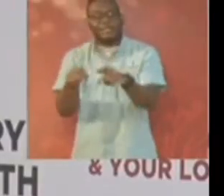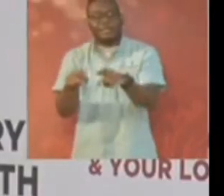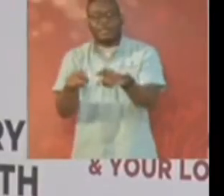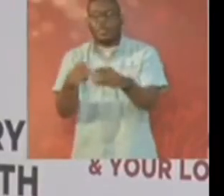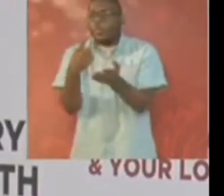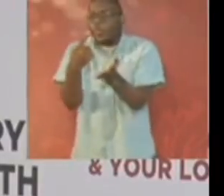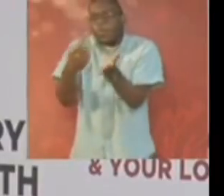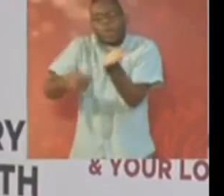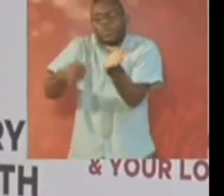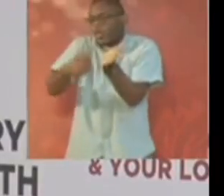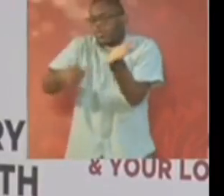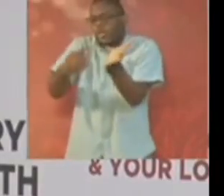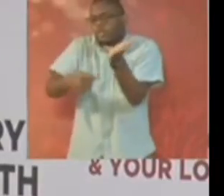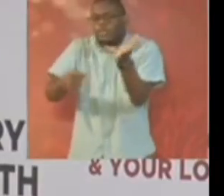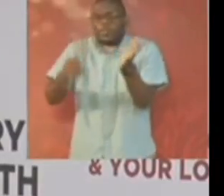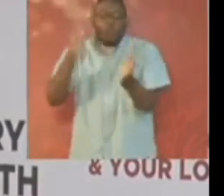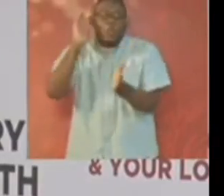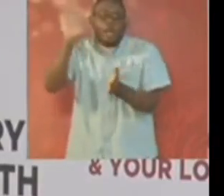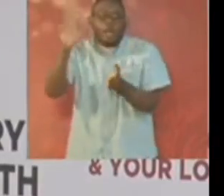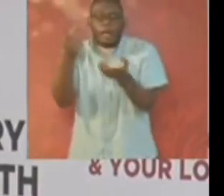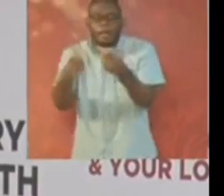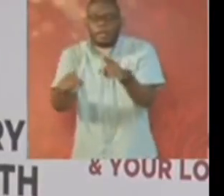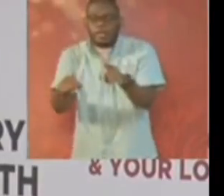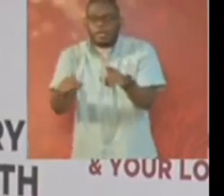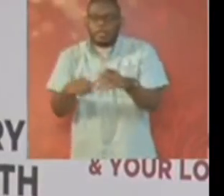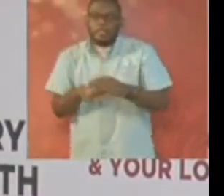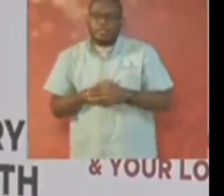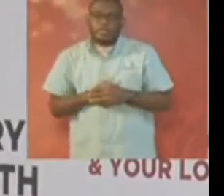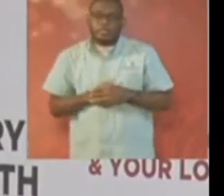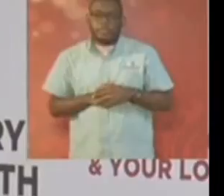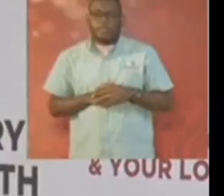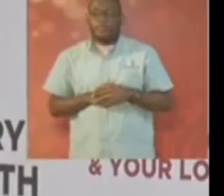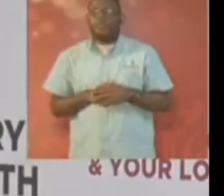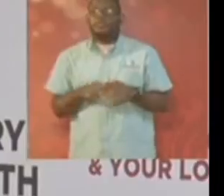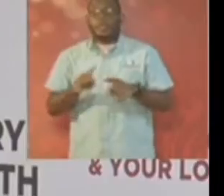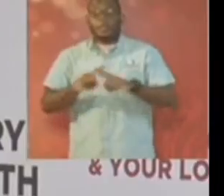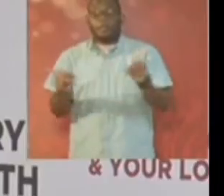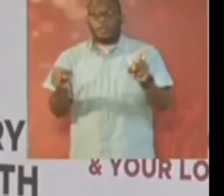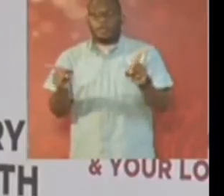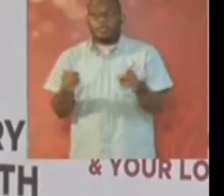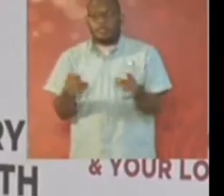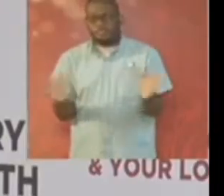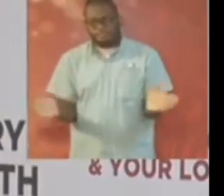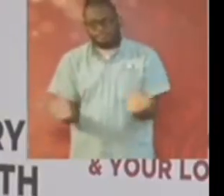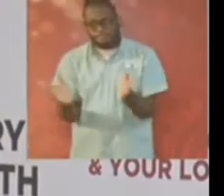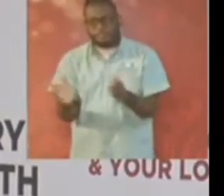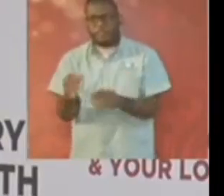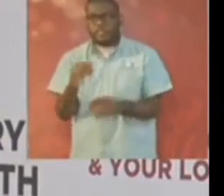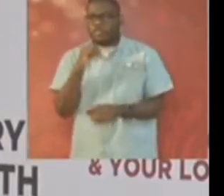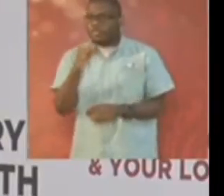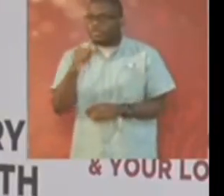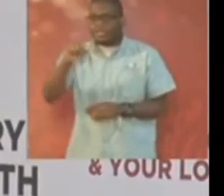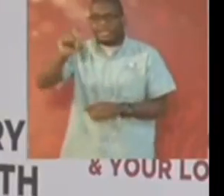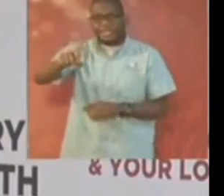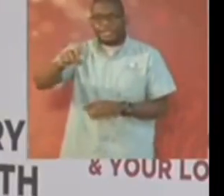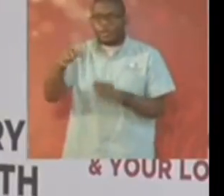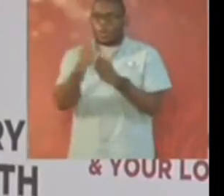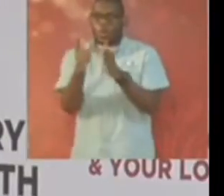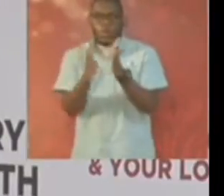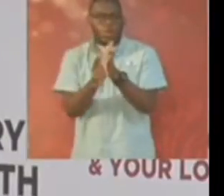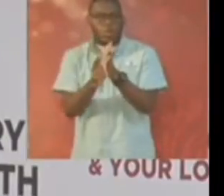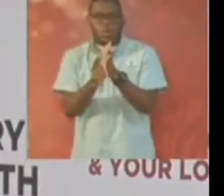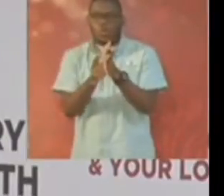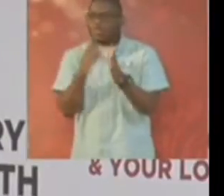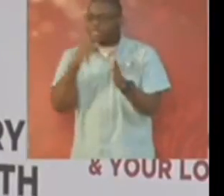step might look like. But it's the time to re-emphasize that we do not need to have a law that prevents people